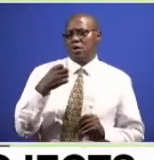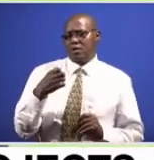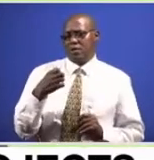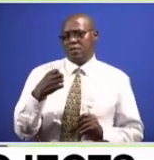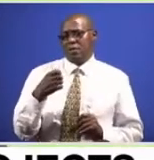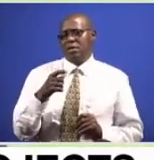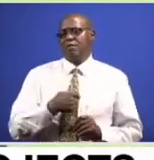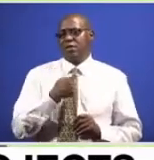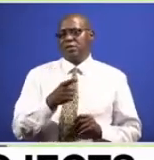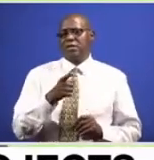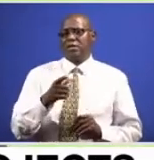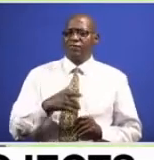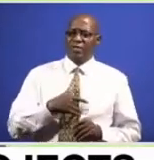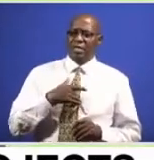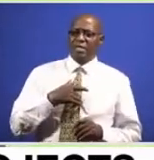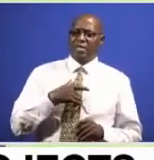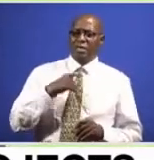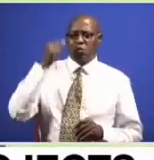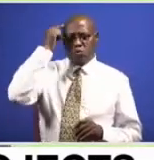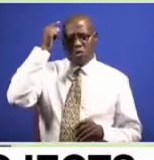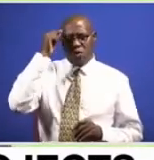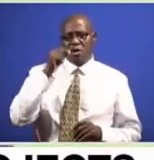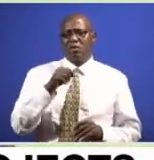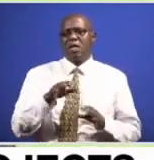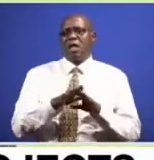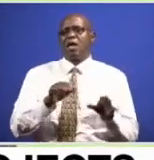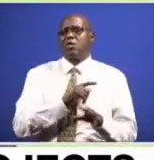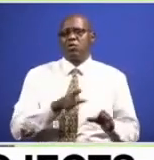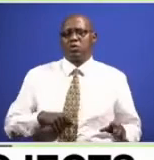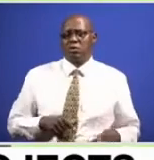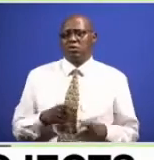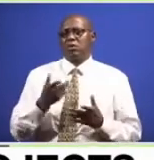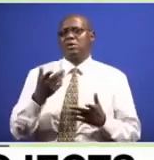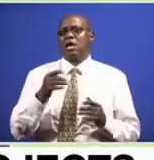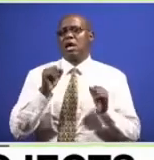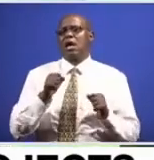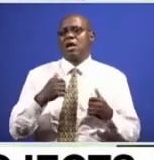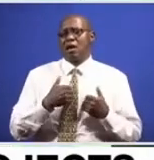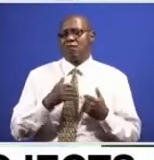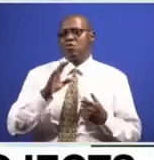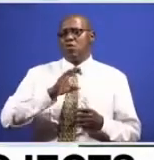ni mgeni ndugu yako unafikiria ni landlord, acquire your own apartment.